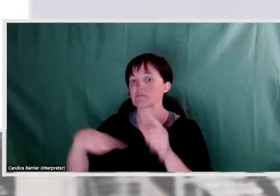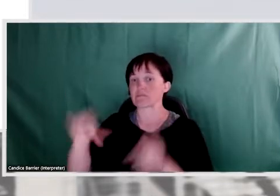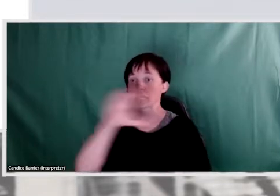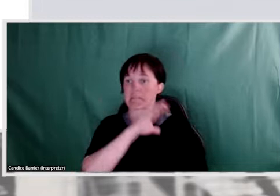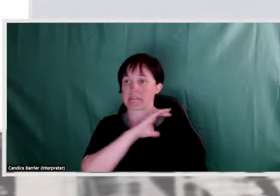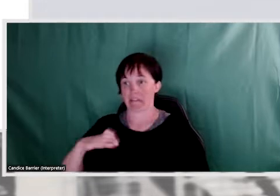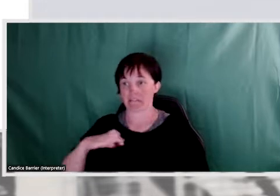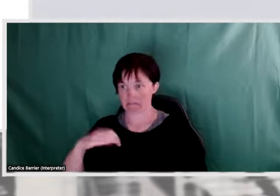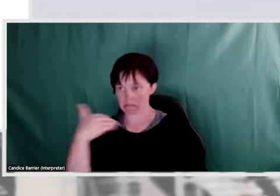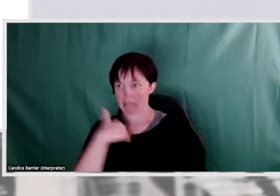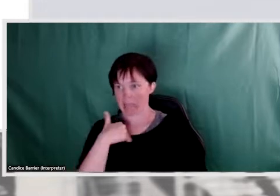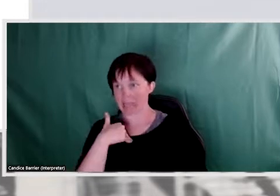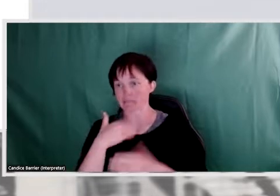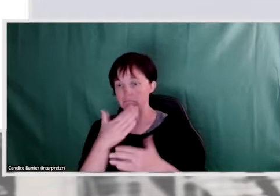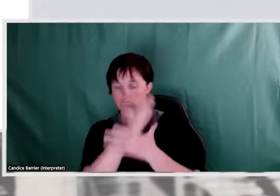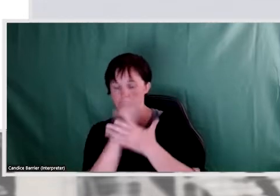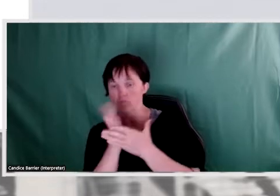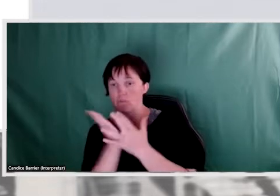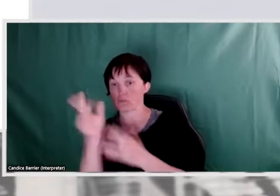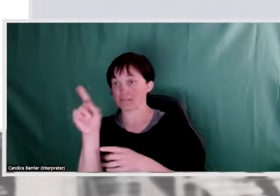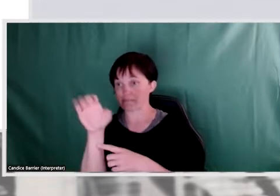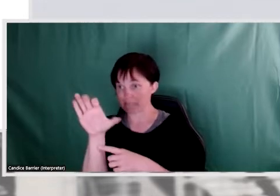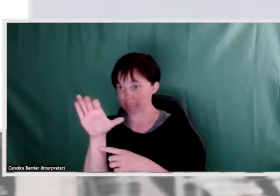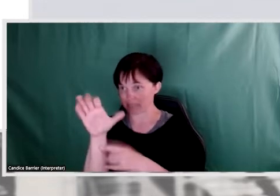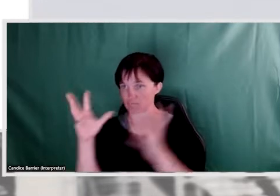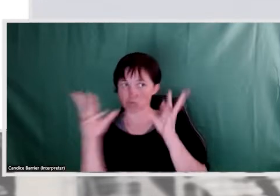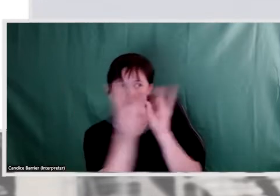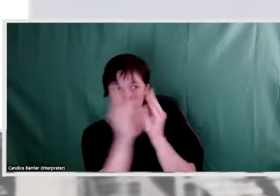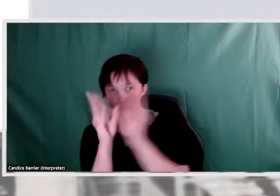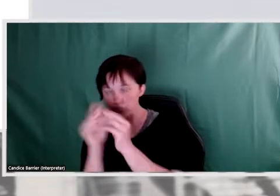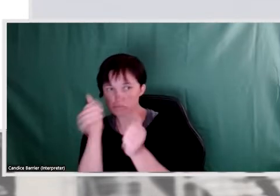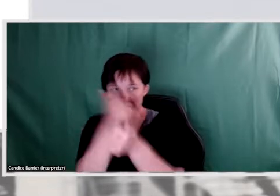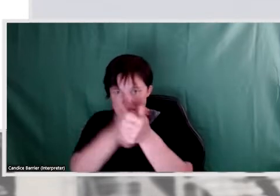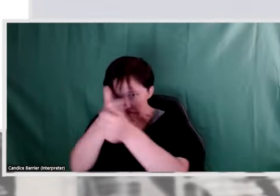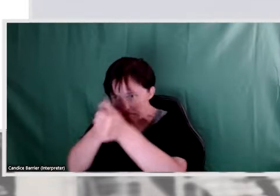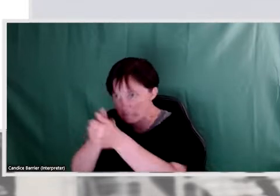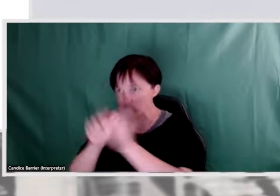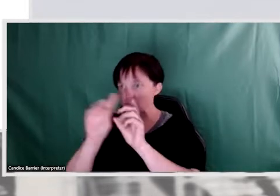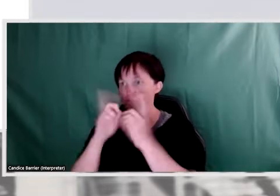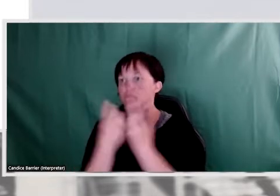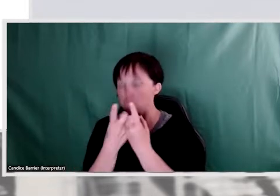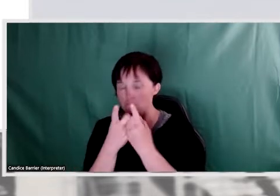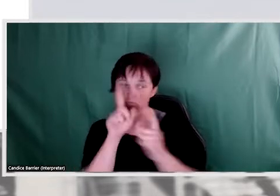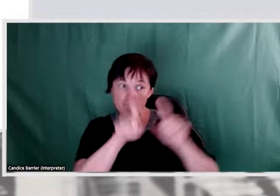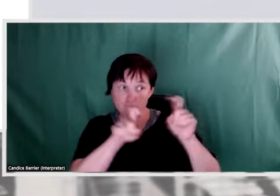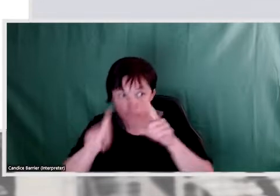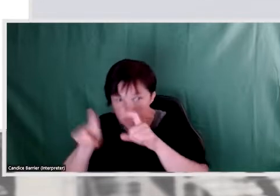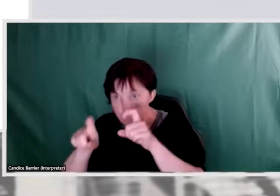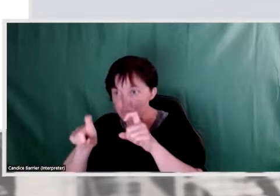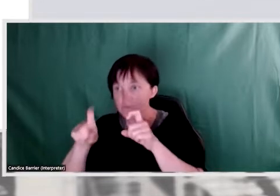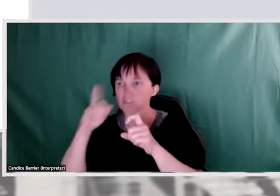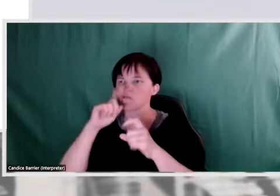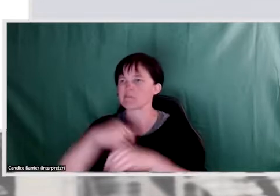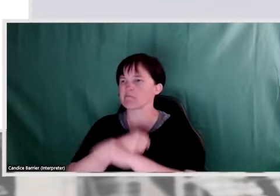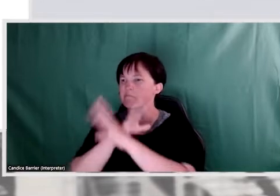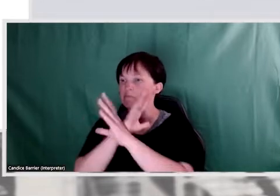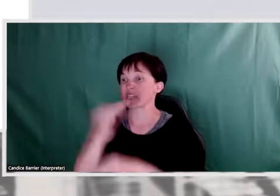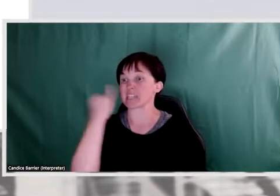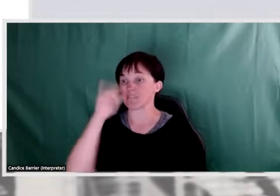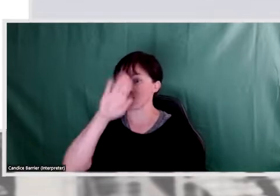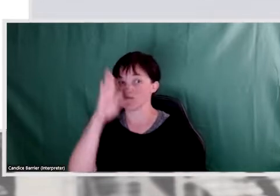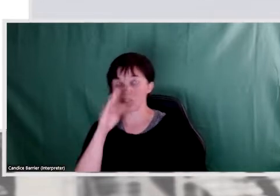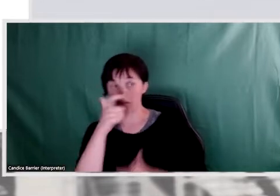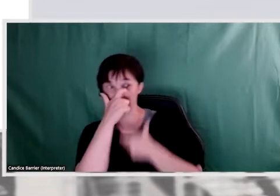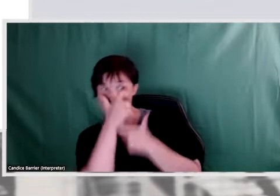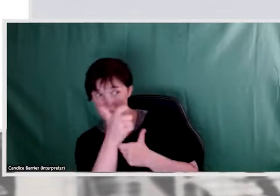the opportunity throughout December to also meet with the departments and ask them questions as part of televised hearings. If you've never watched council before,